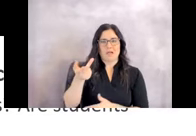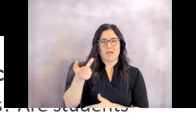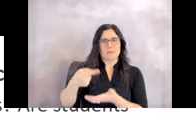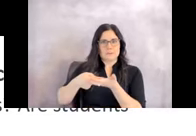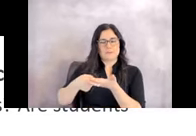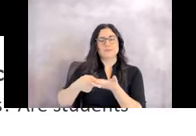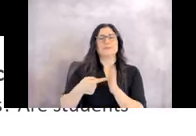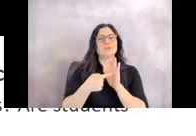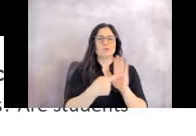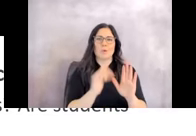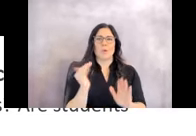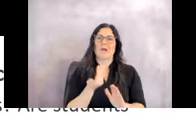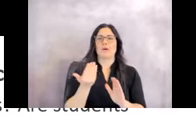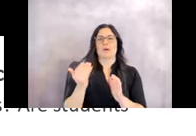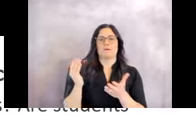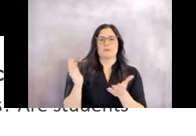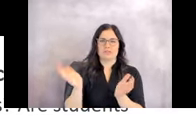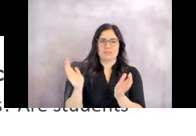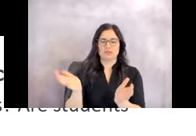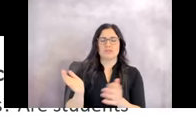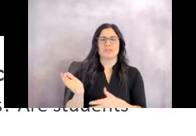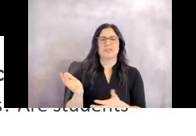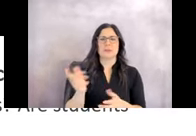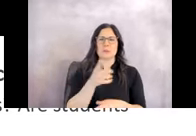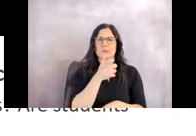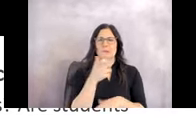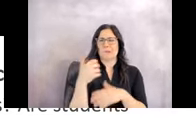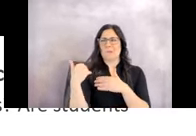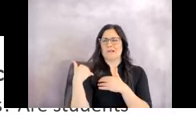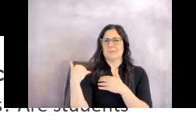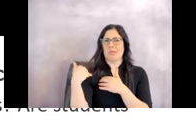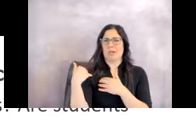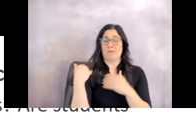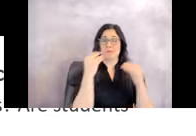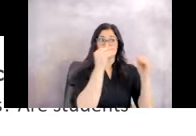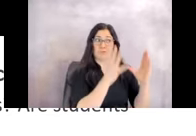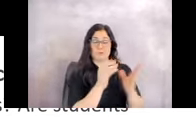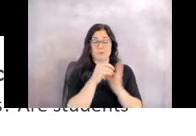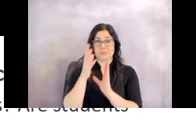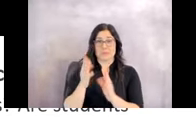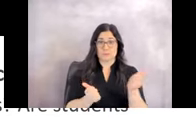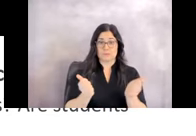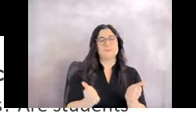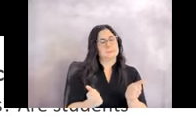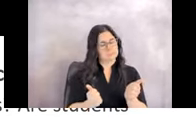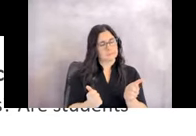bit about what is the responsibility of the instructor. And all I can say